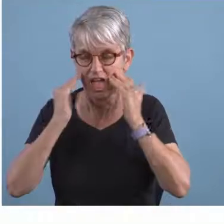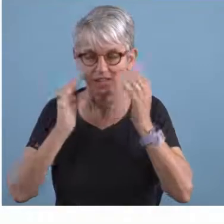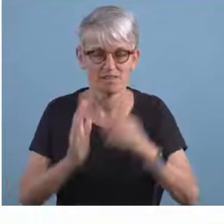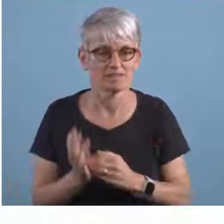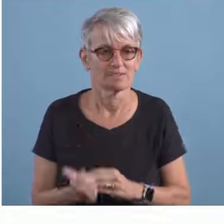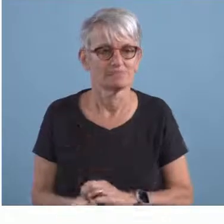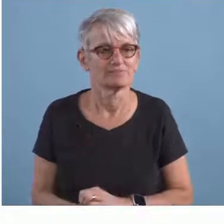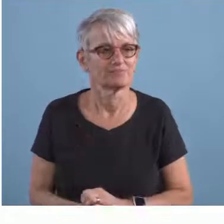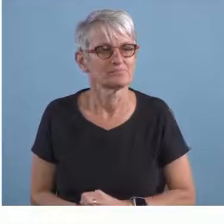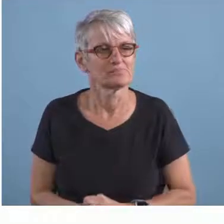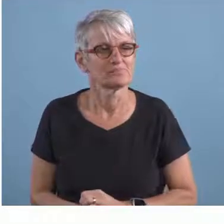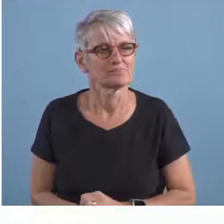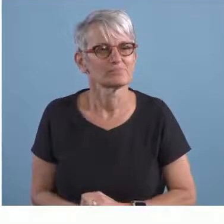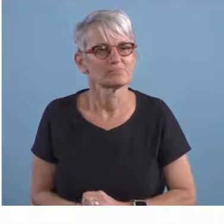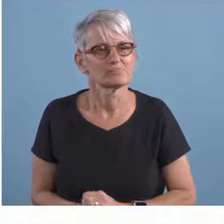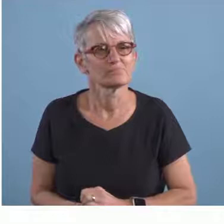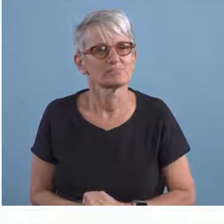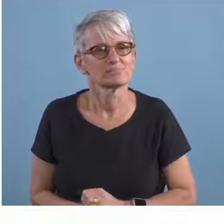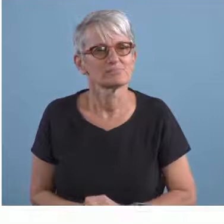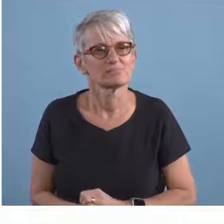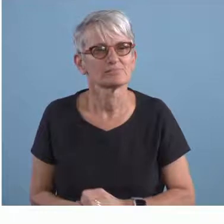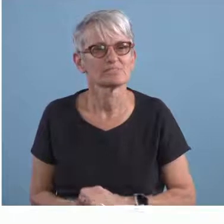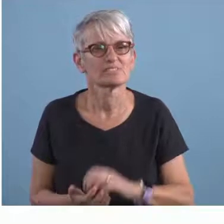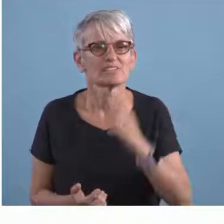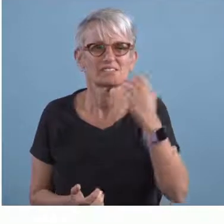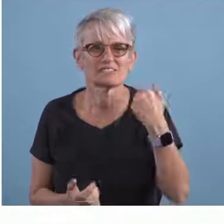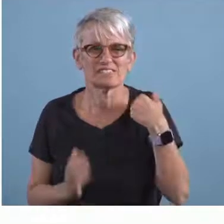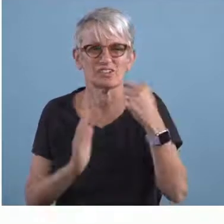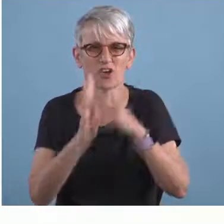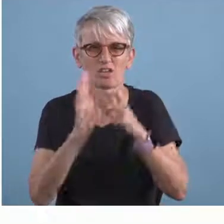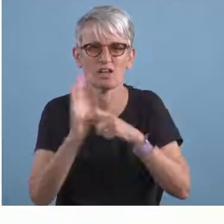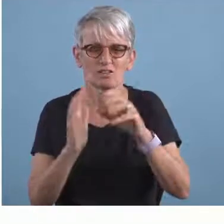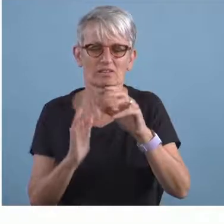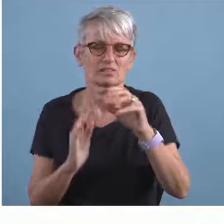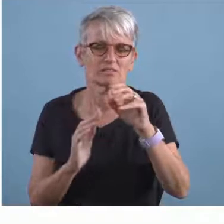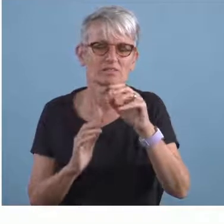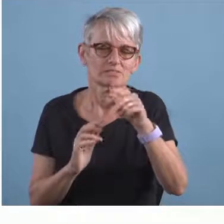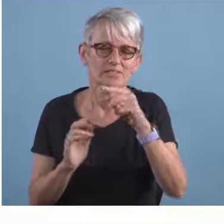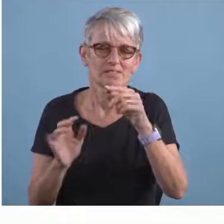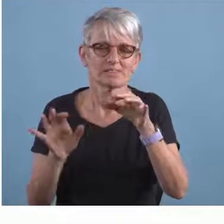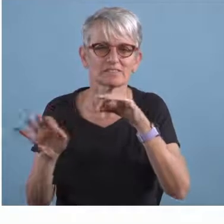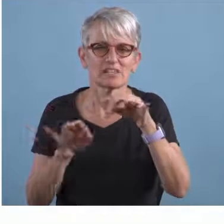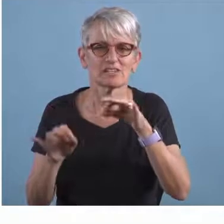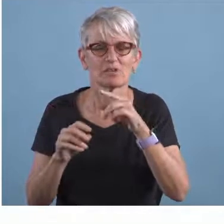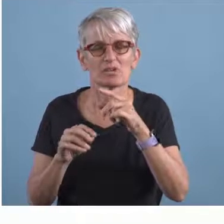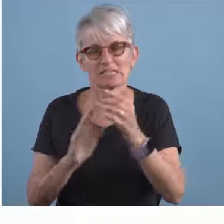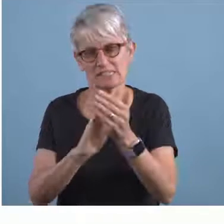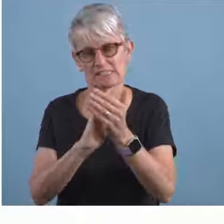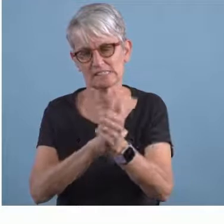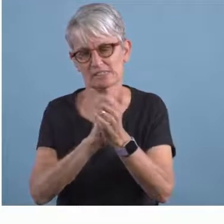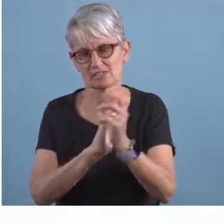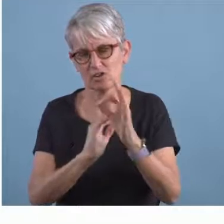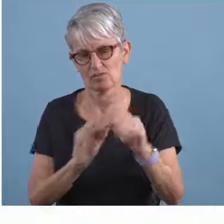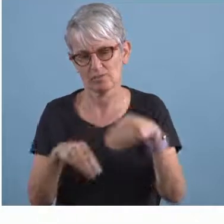This is what the Mellard, Rice, and Carter recent article said about the skills of the provider who's